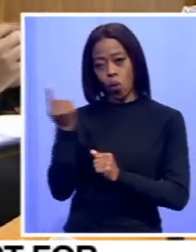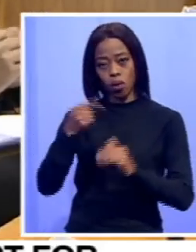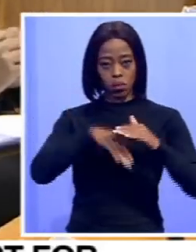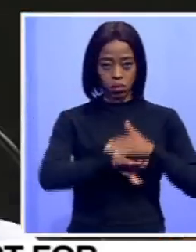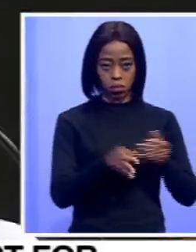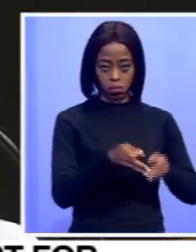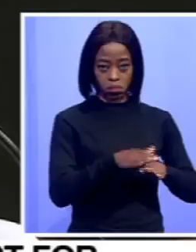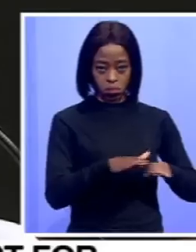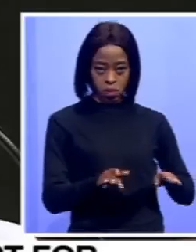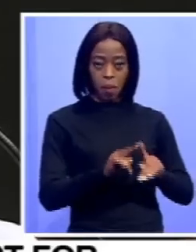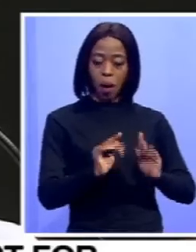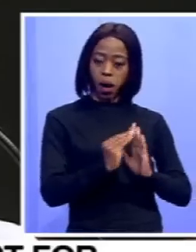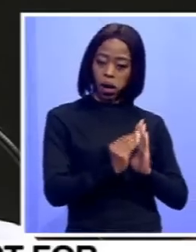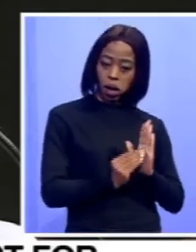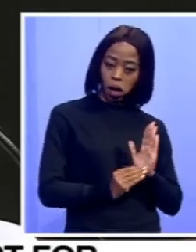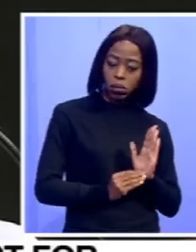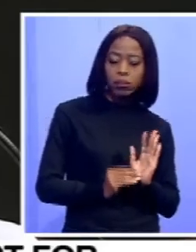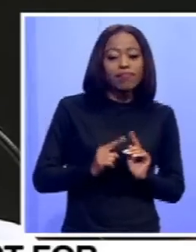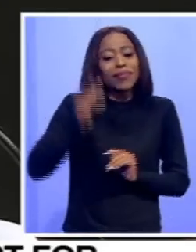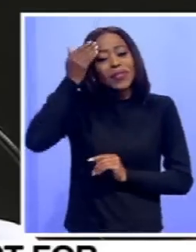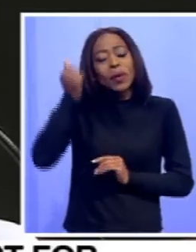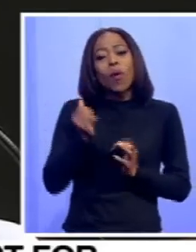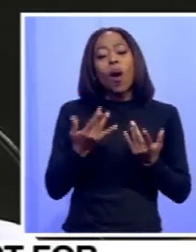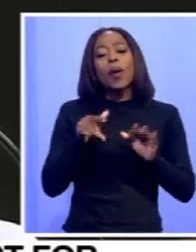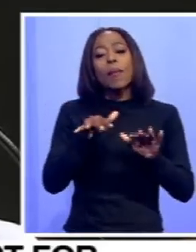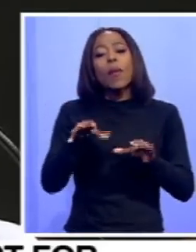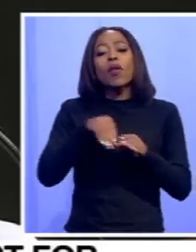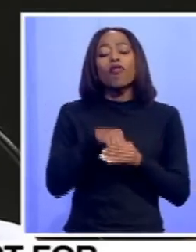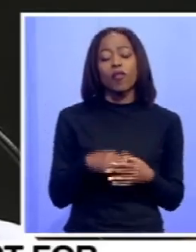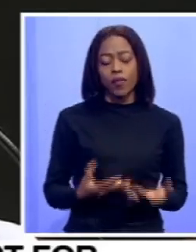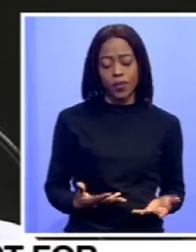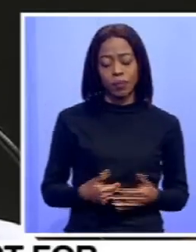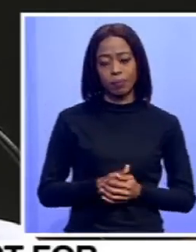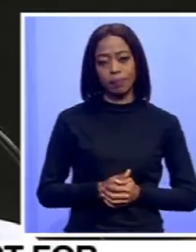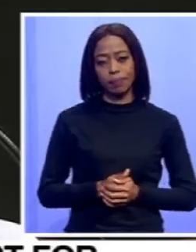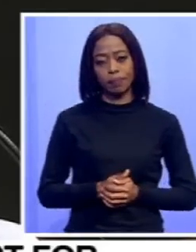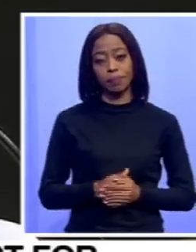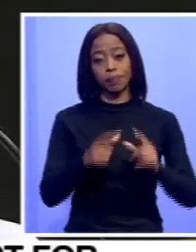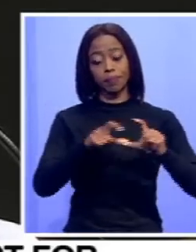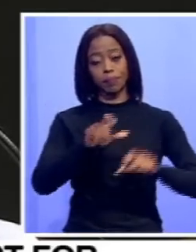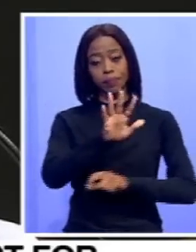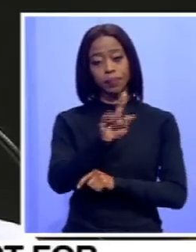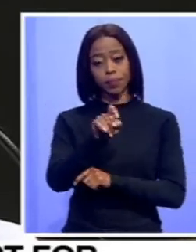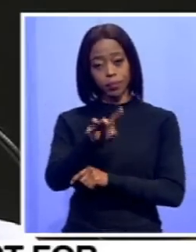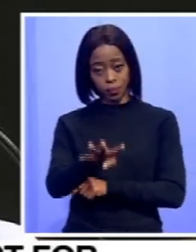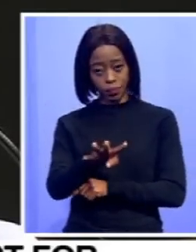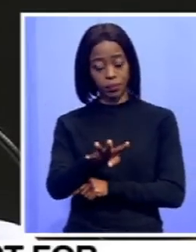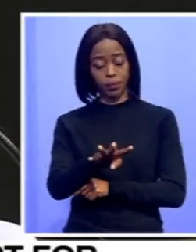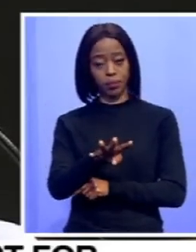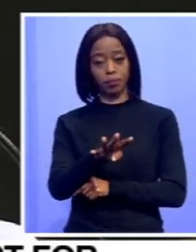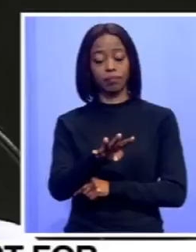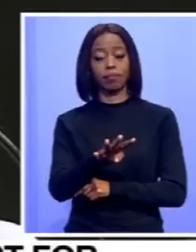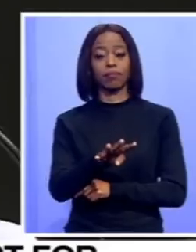no stage did he have a list or know how many people this involved. Sub 36. In paragraph 5.4 of the subsequent